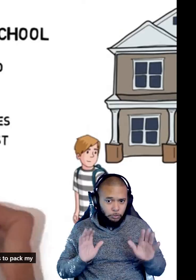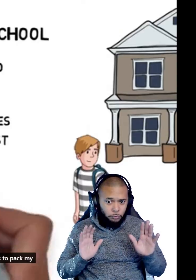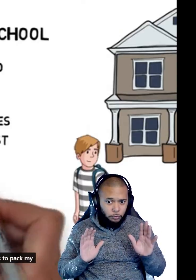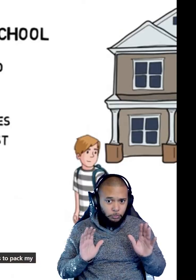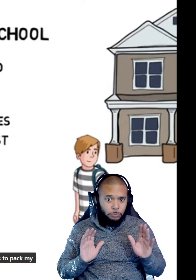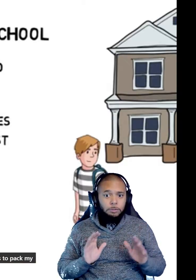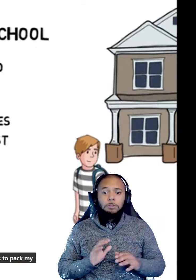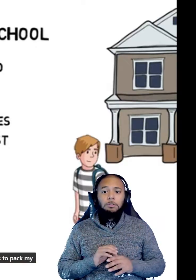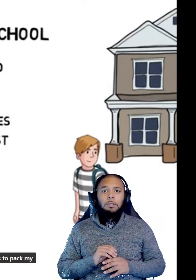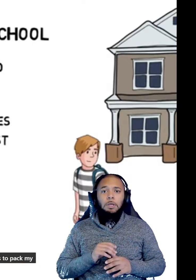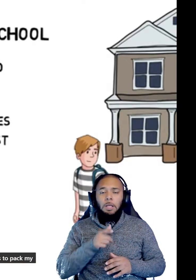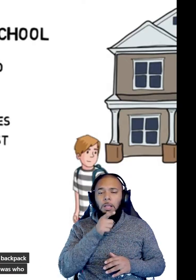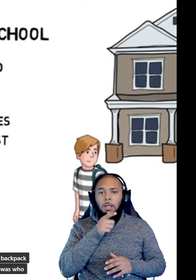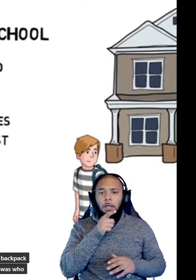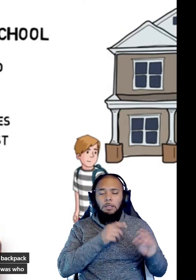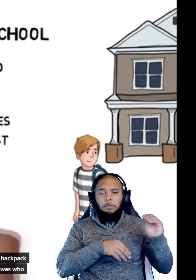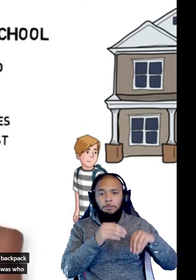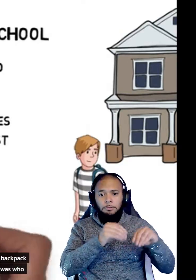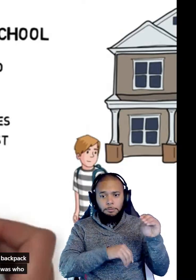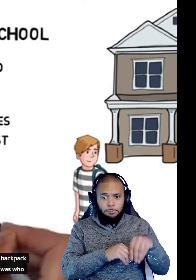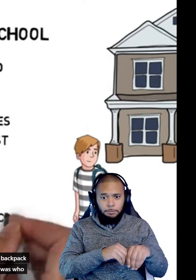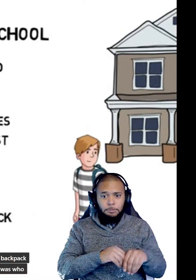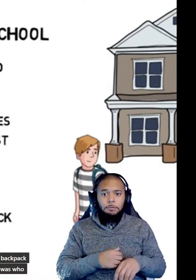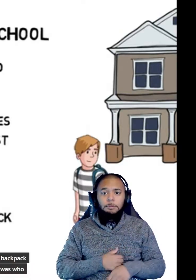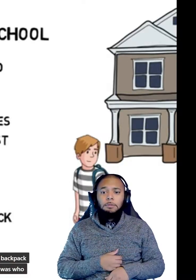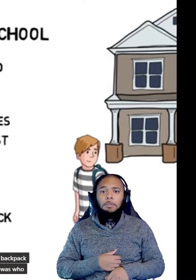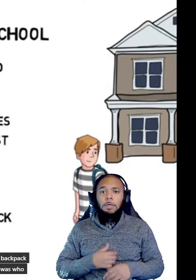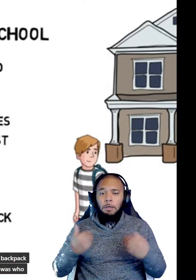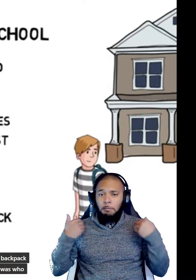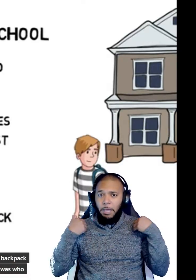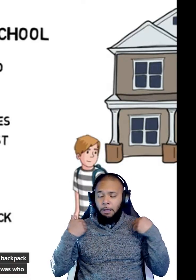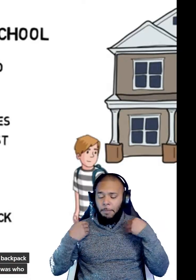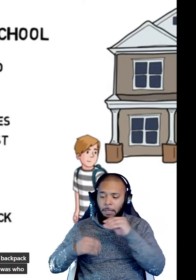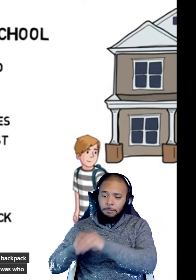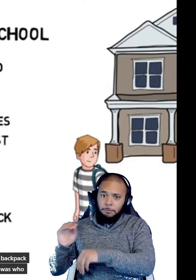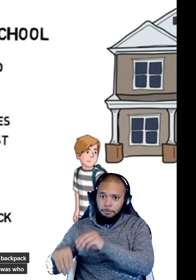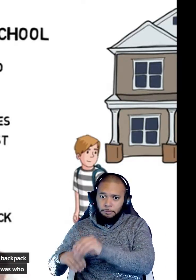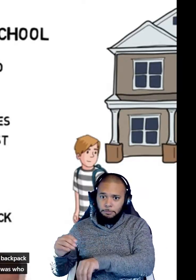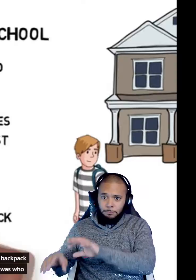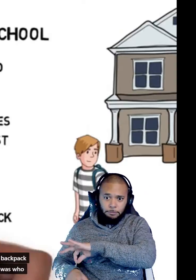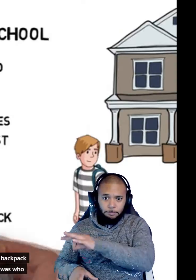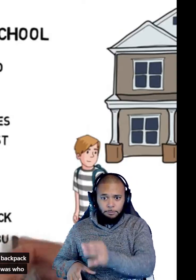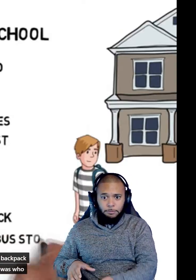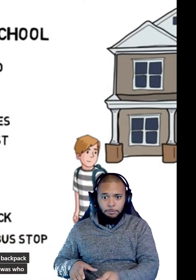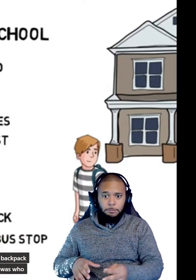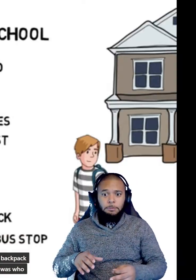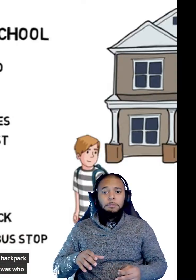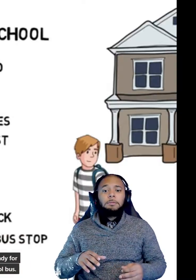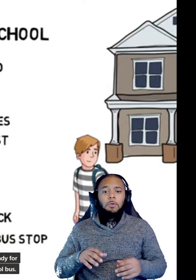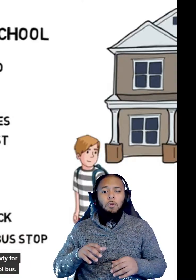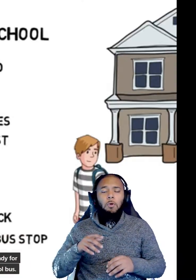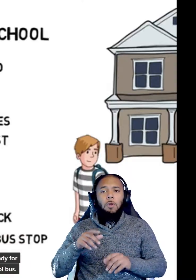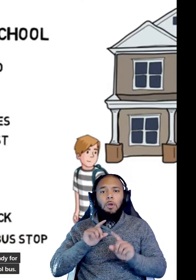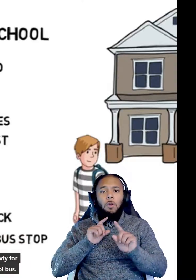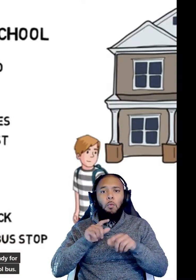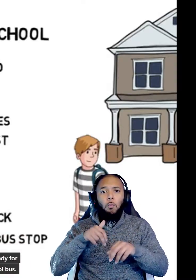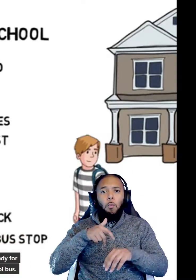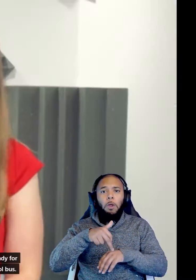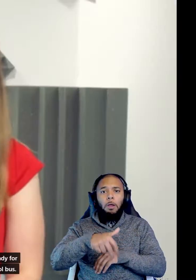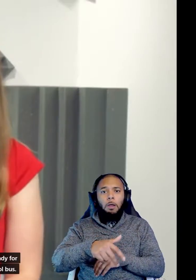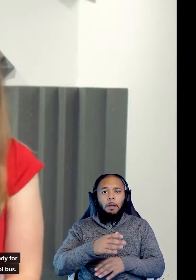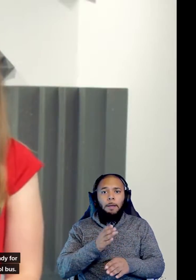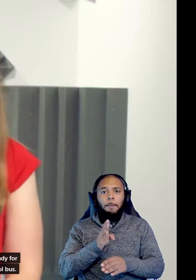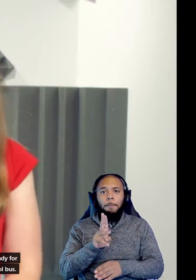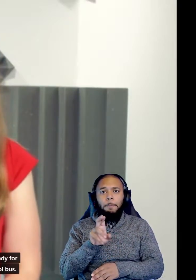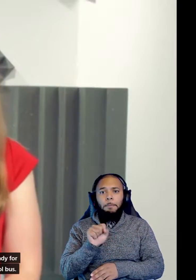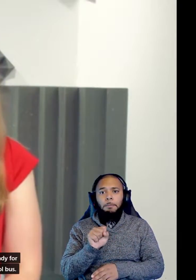eighth command was to pack my lunch. My ninth command was to pack my backpack, of course. And my 10th command was to walk to the bus stop